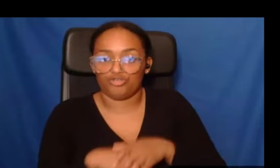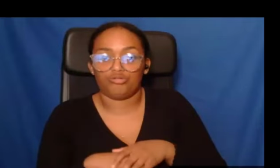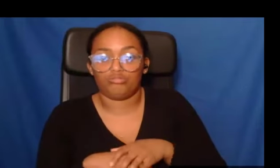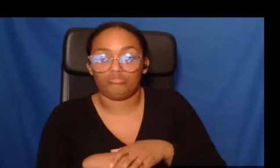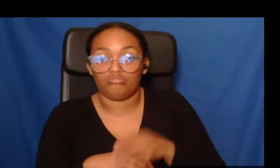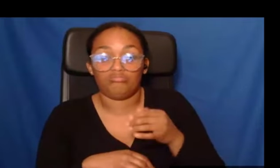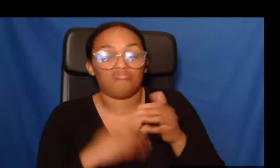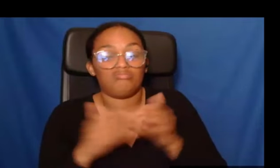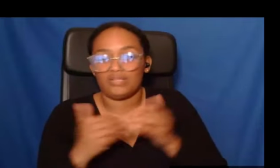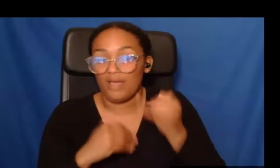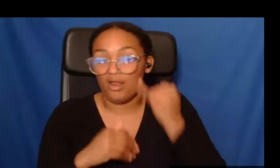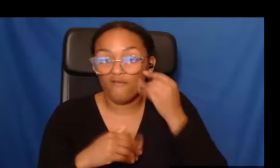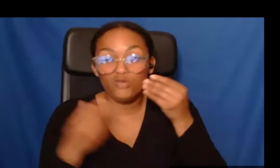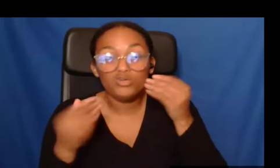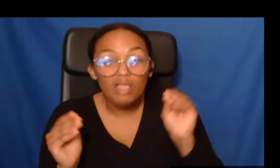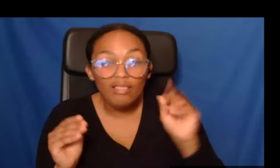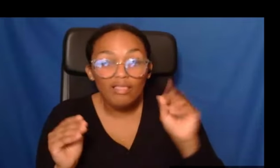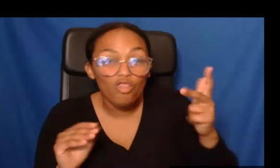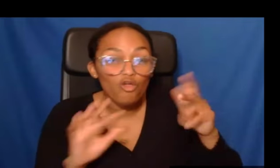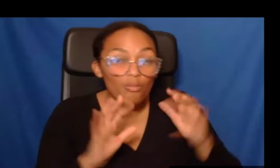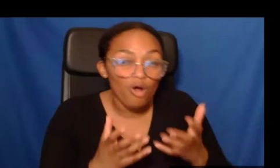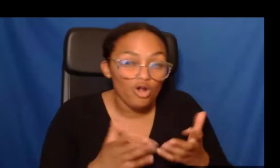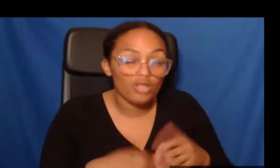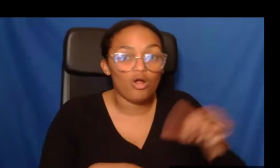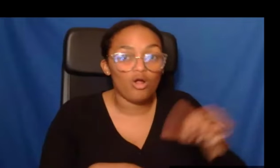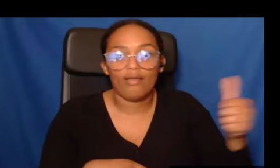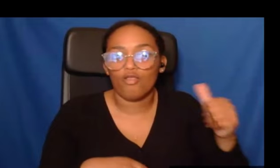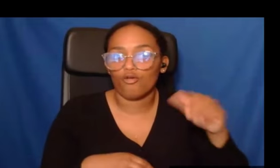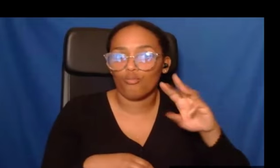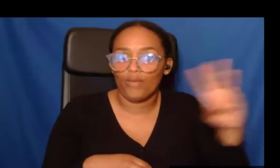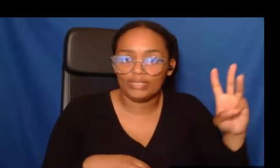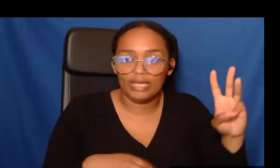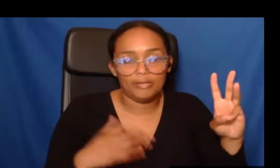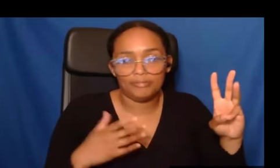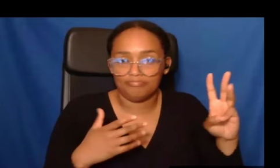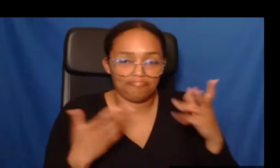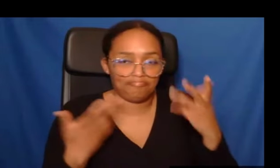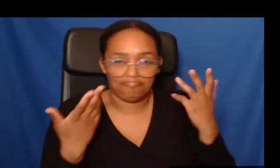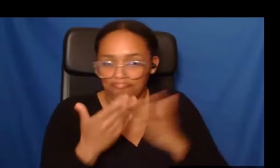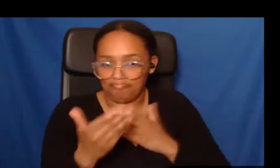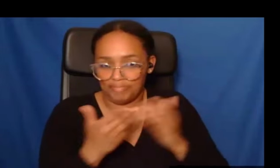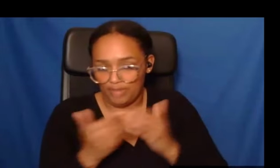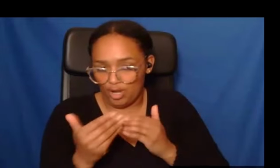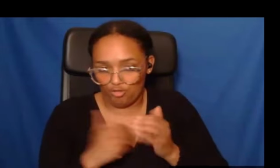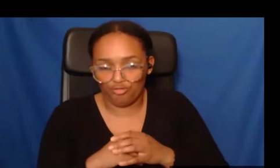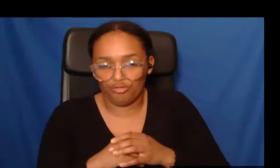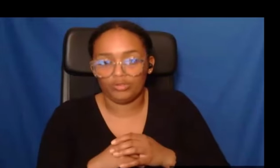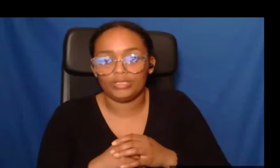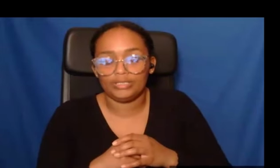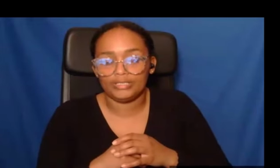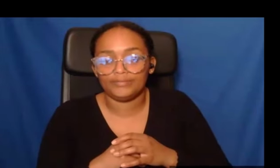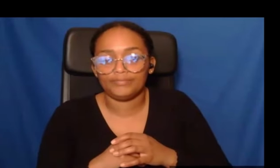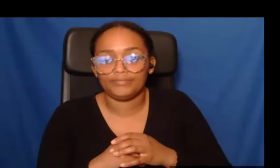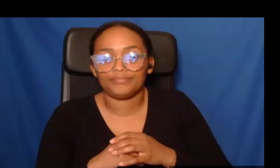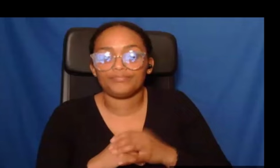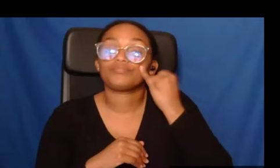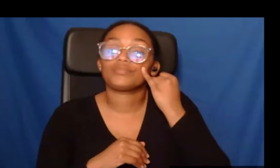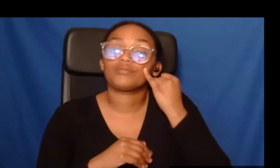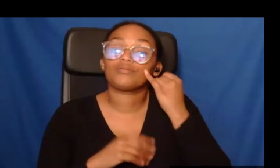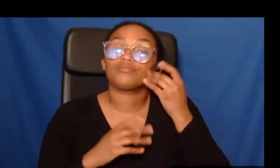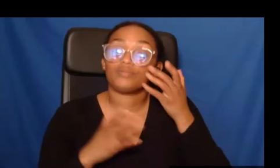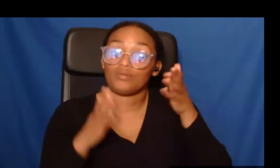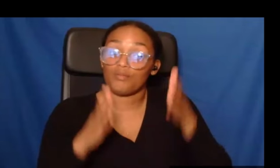claim the item injured them or caused them harm or caused damage to their property,